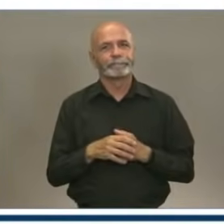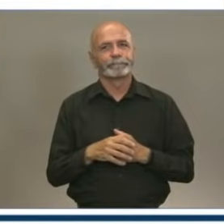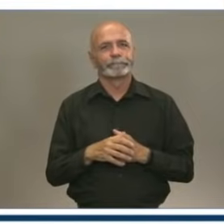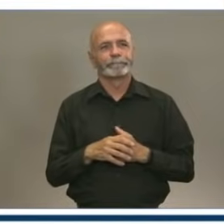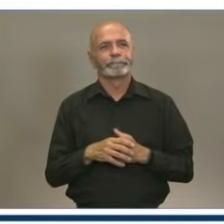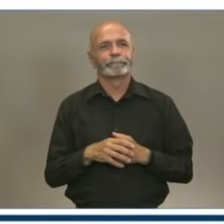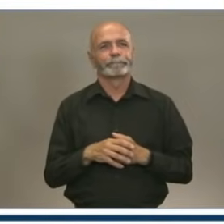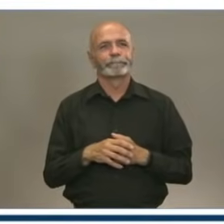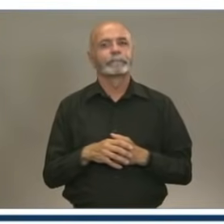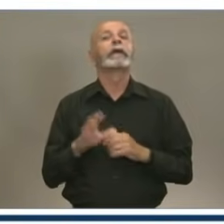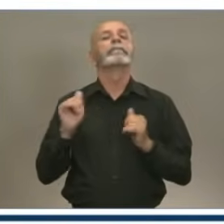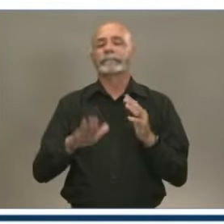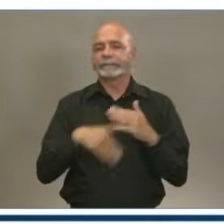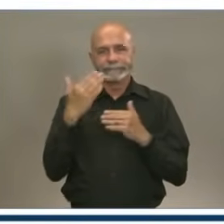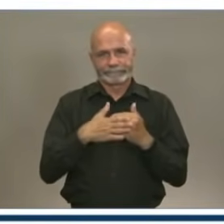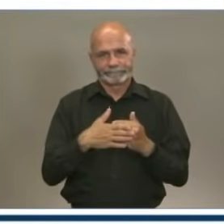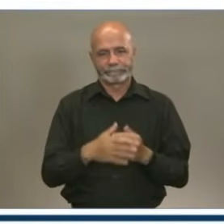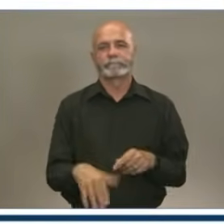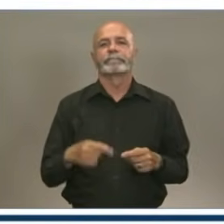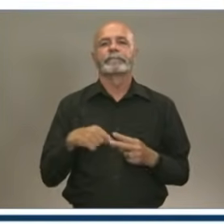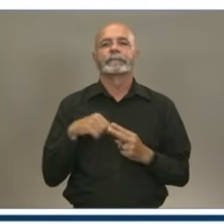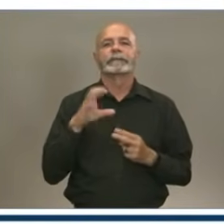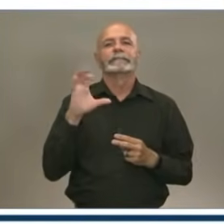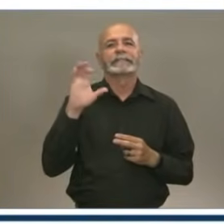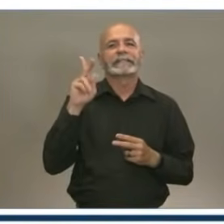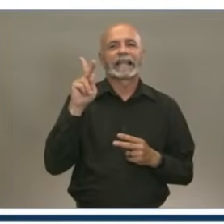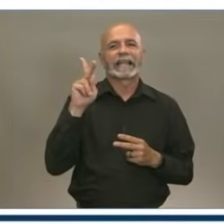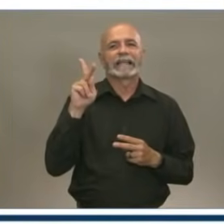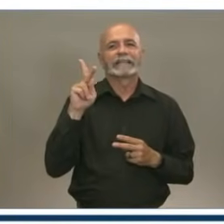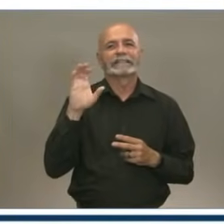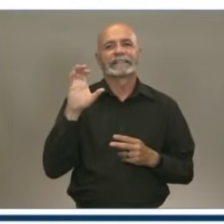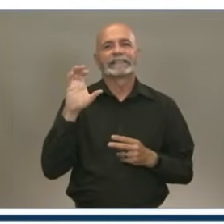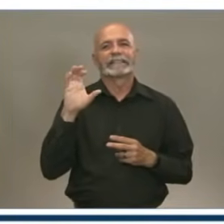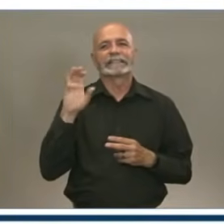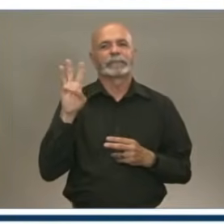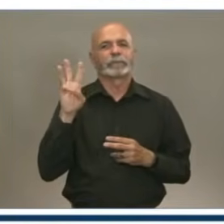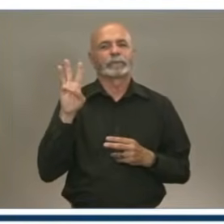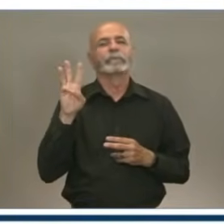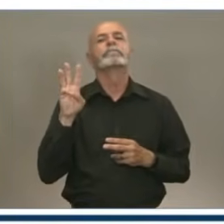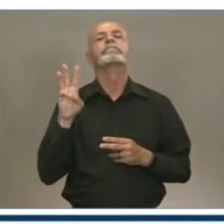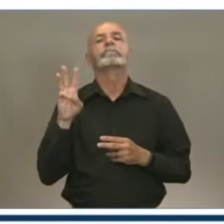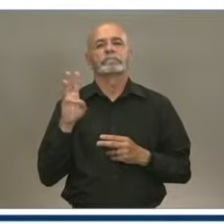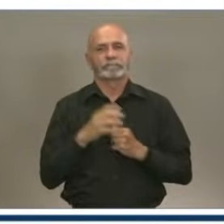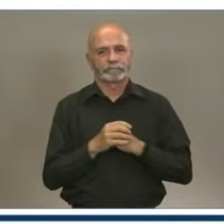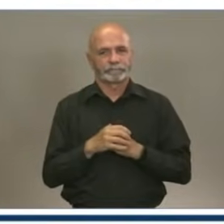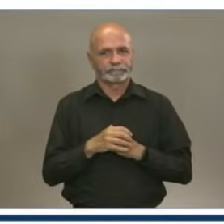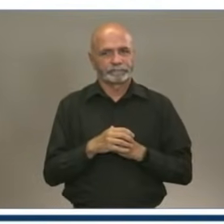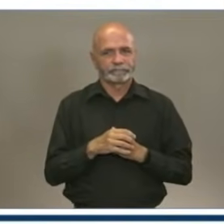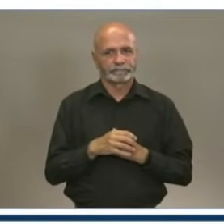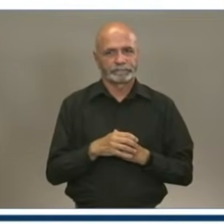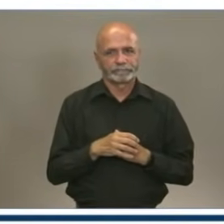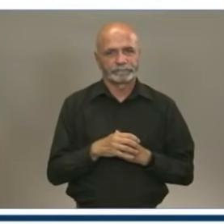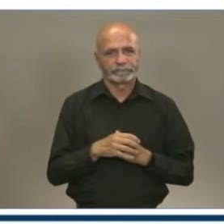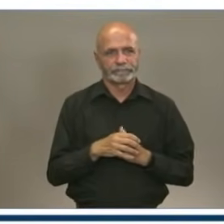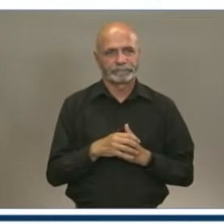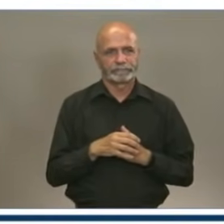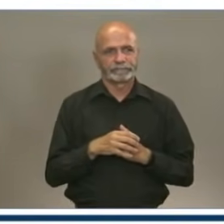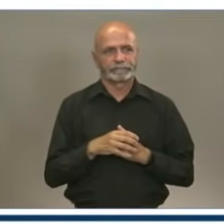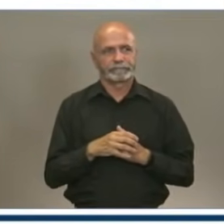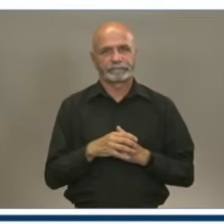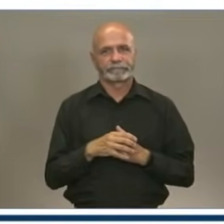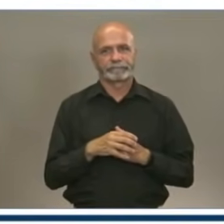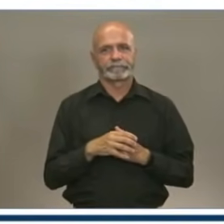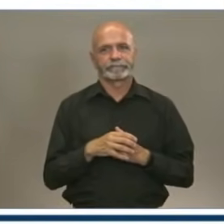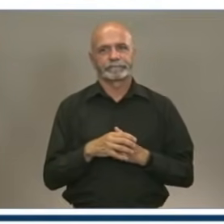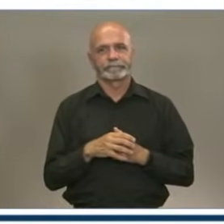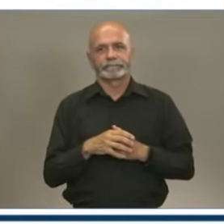We'll move on. CKBW, Evan Taylor. Evan, are you there? Yep. Go ahead, Evan. Premier Rankin, this